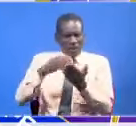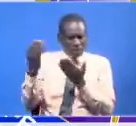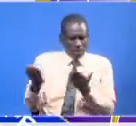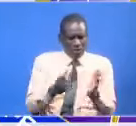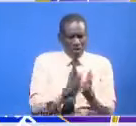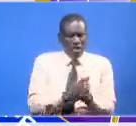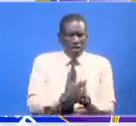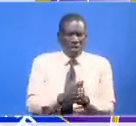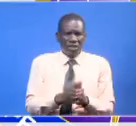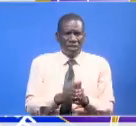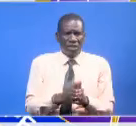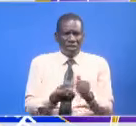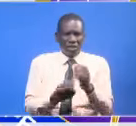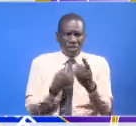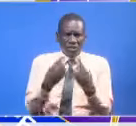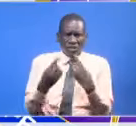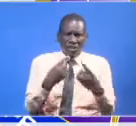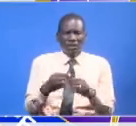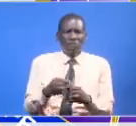proceeded are